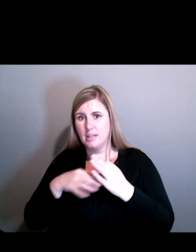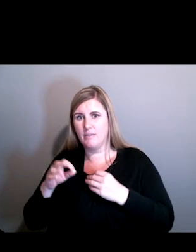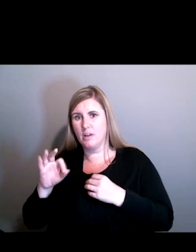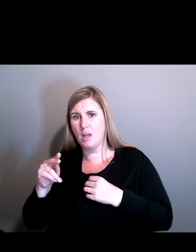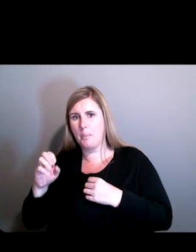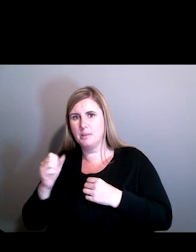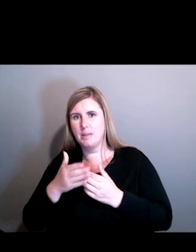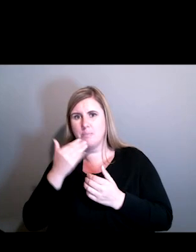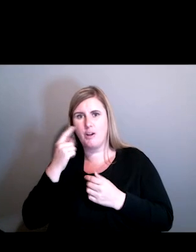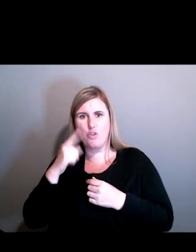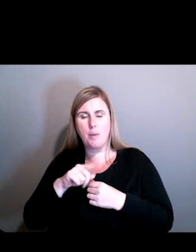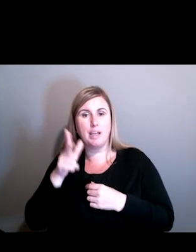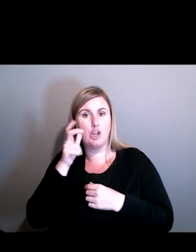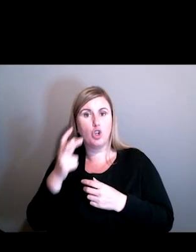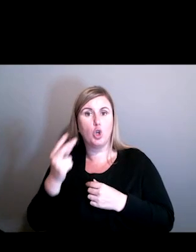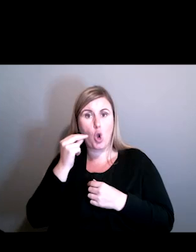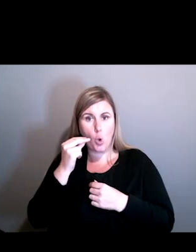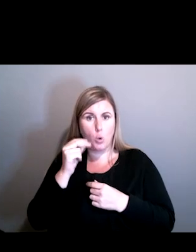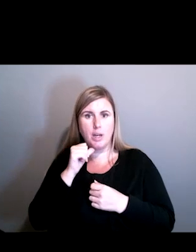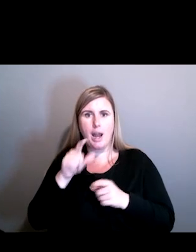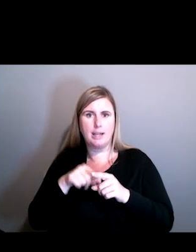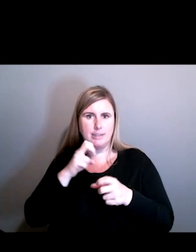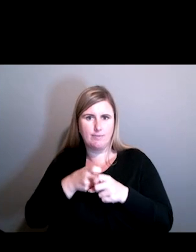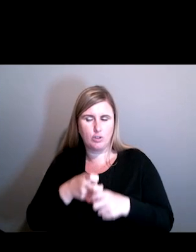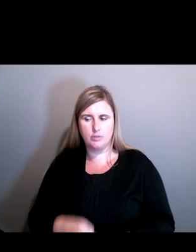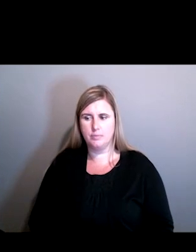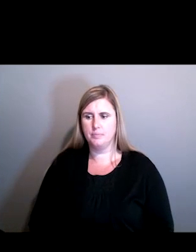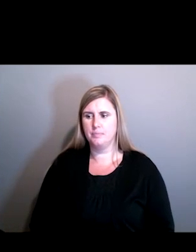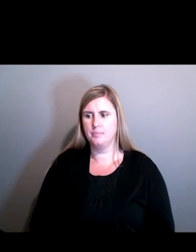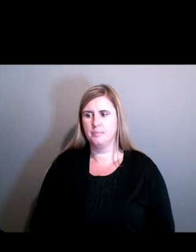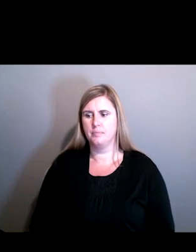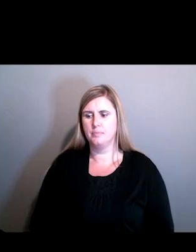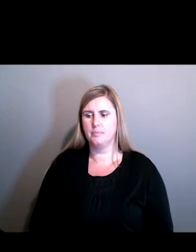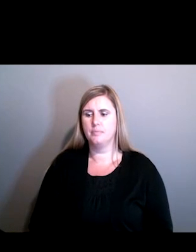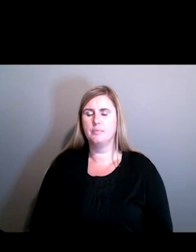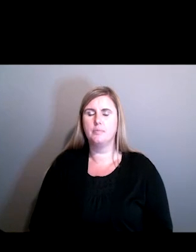them, and it makes hearing no not so difficult. So we start by